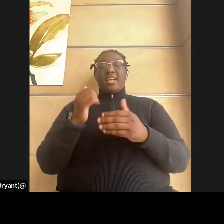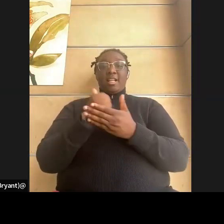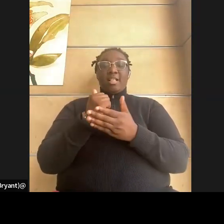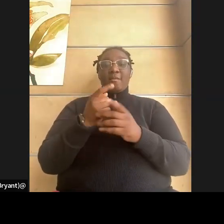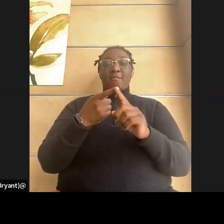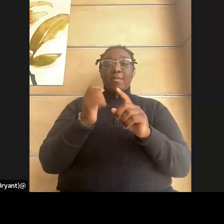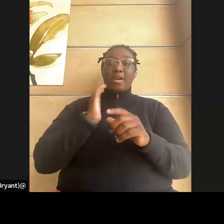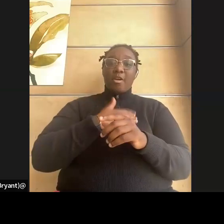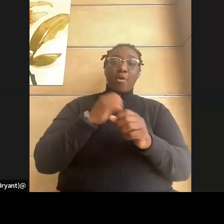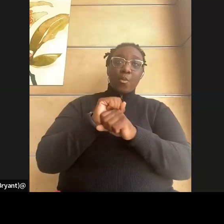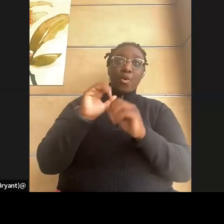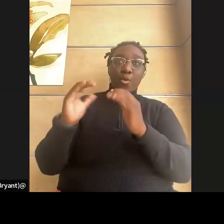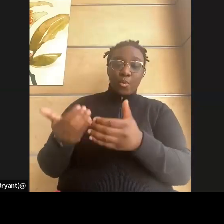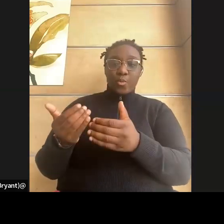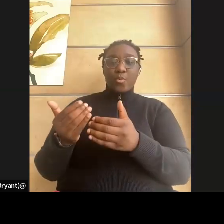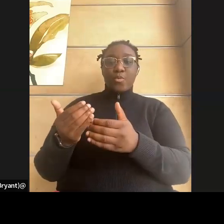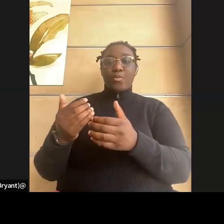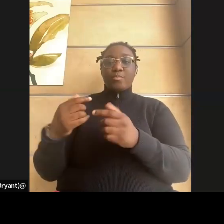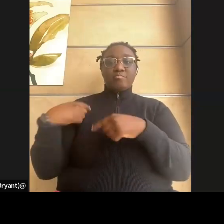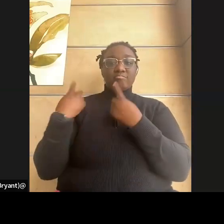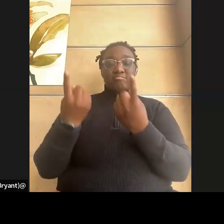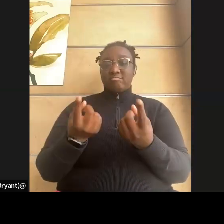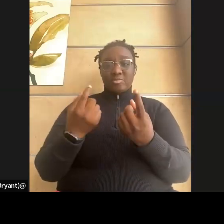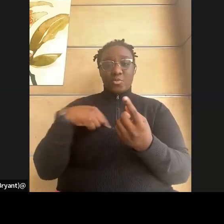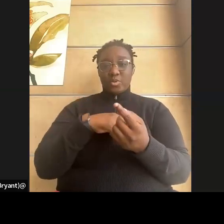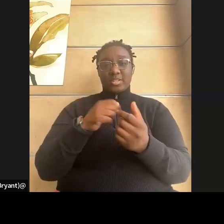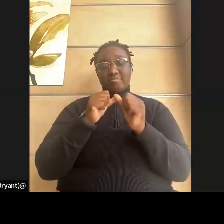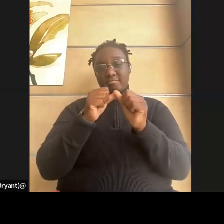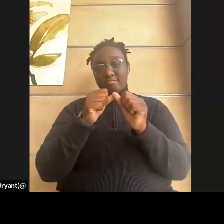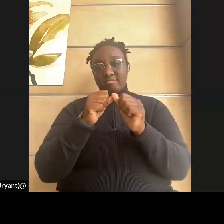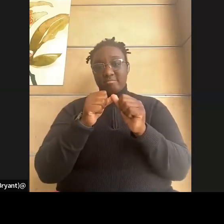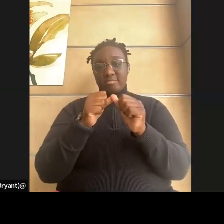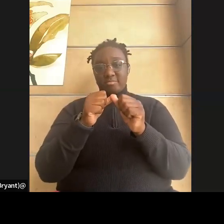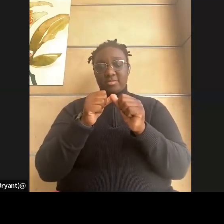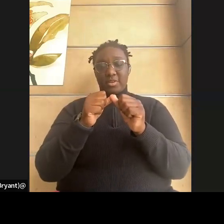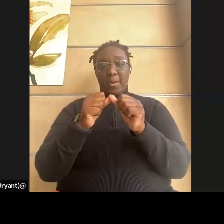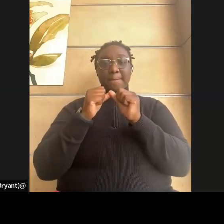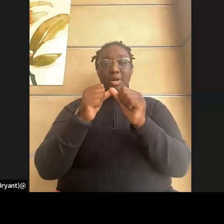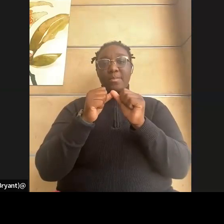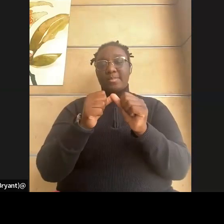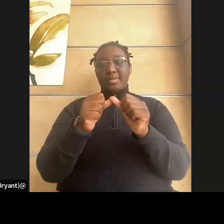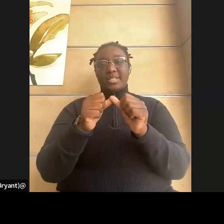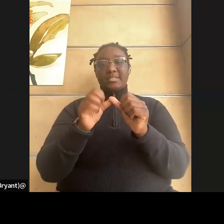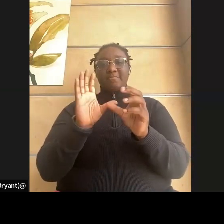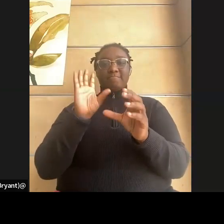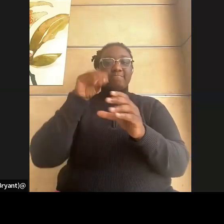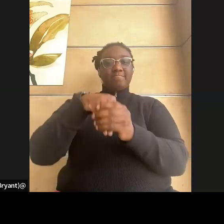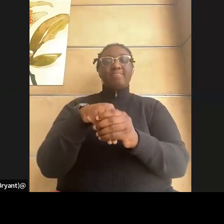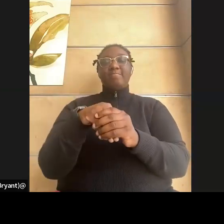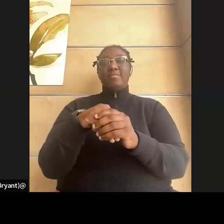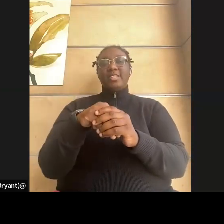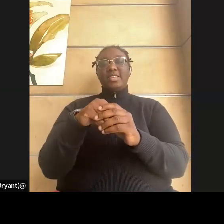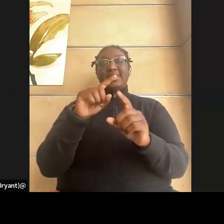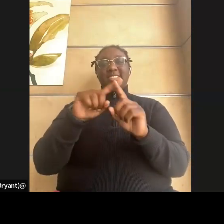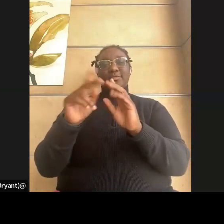have basically continued permanently with adopting most of these flexibilities that were put in place very quickly during